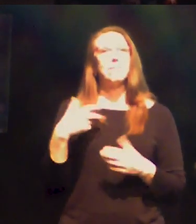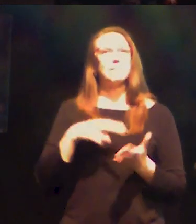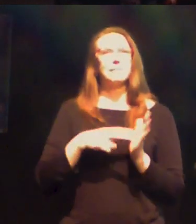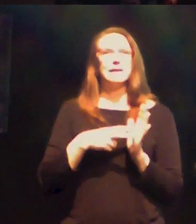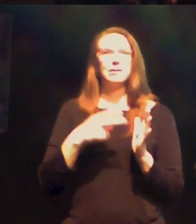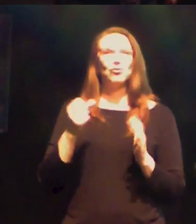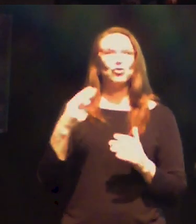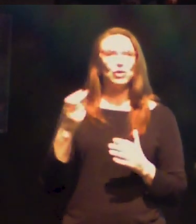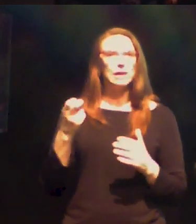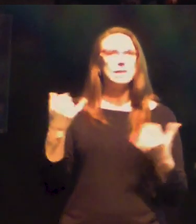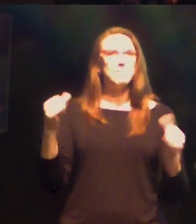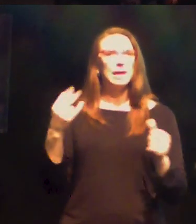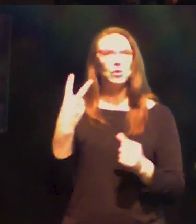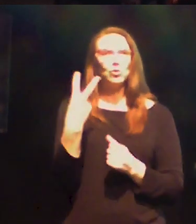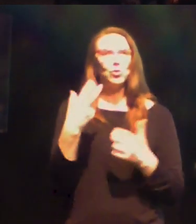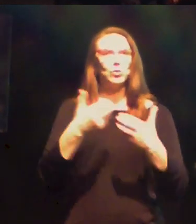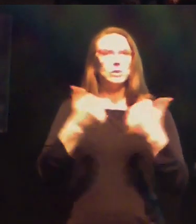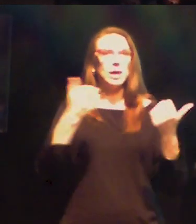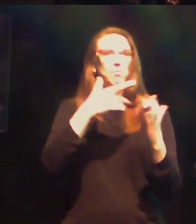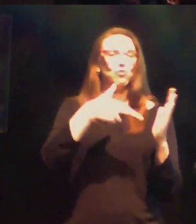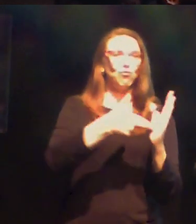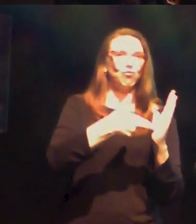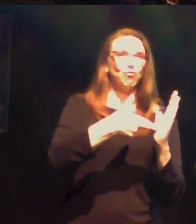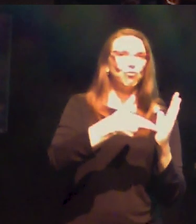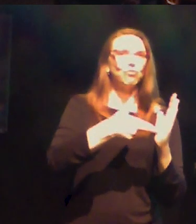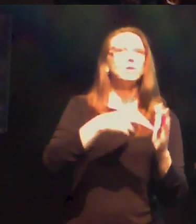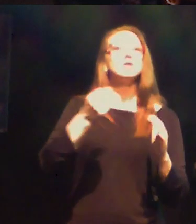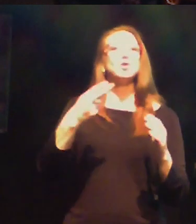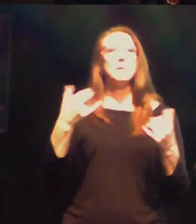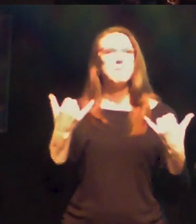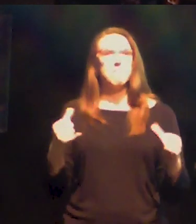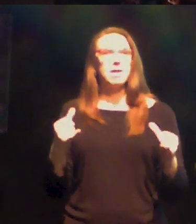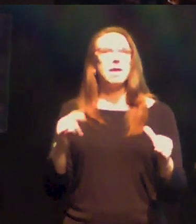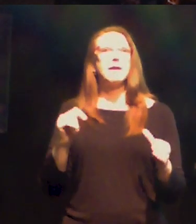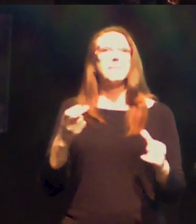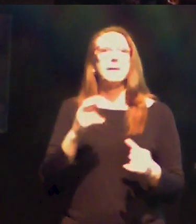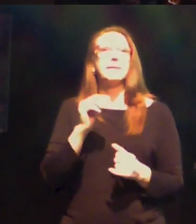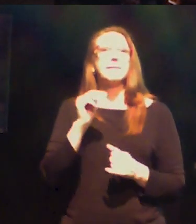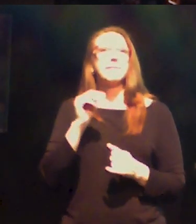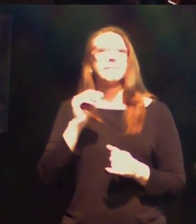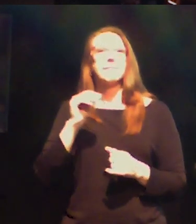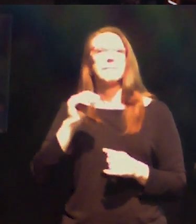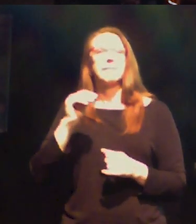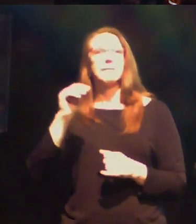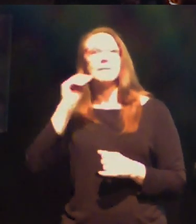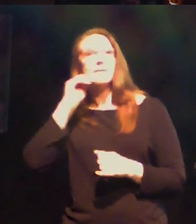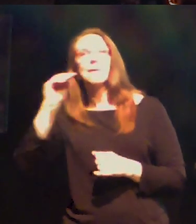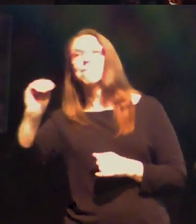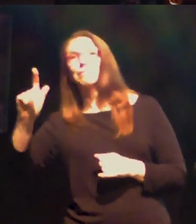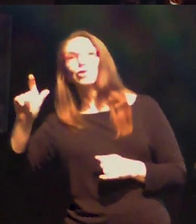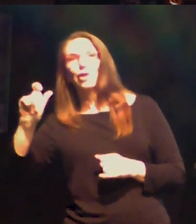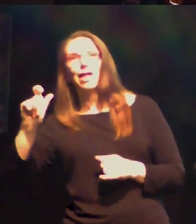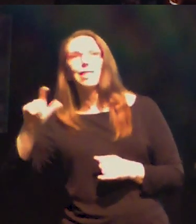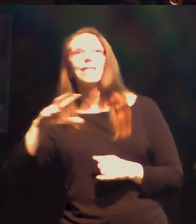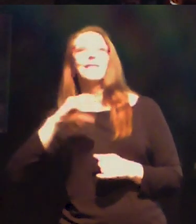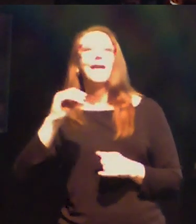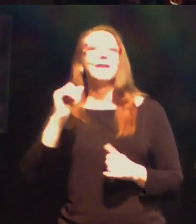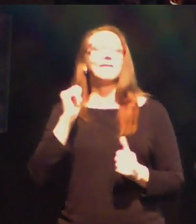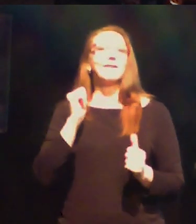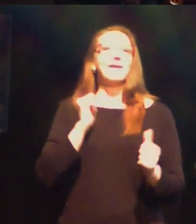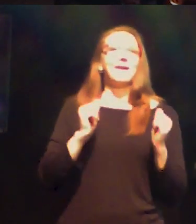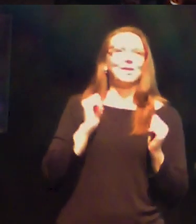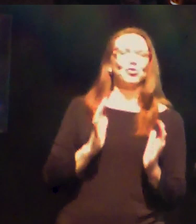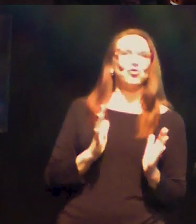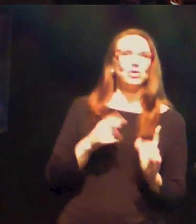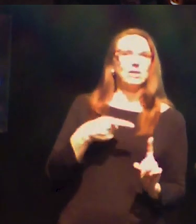And I mean, she actually played two separate roles. She played the Michelle, the being Michelle, and she